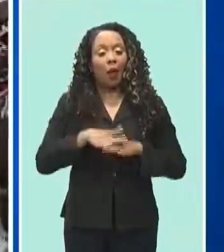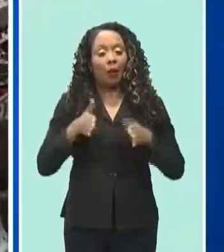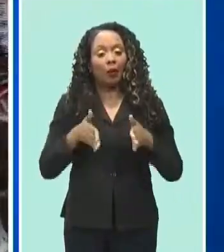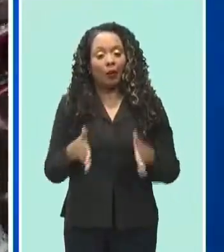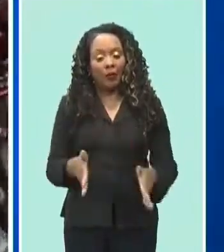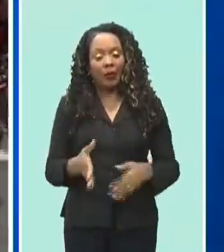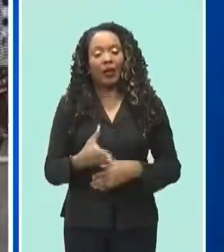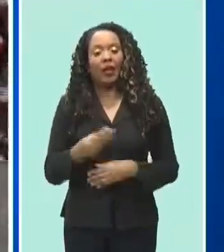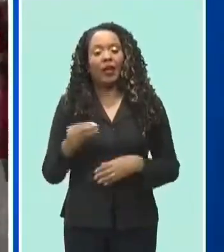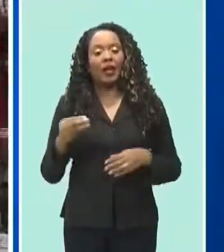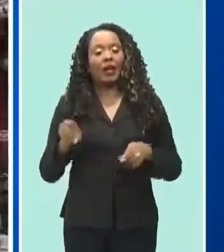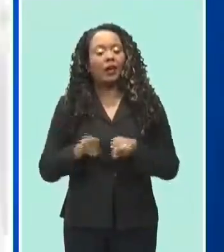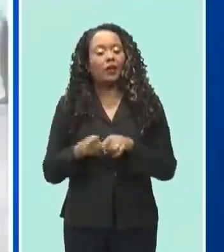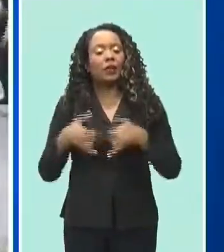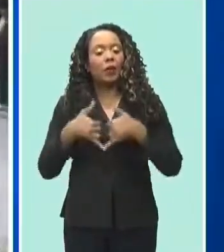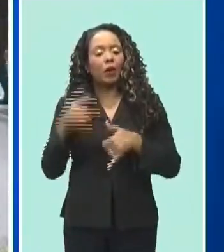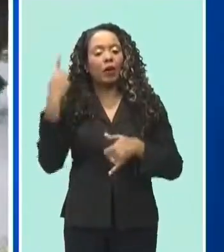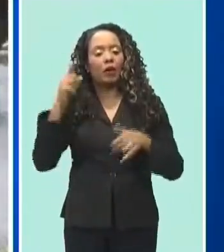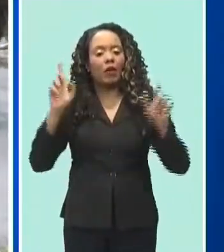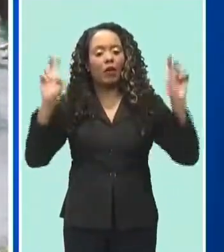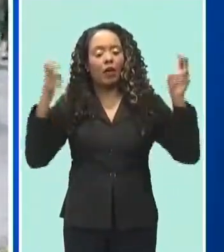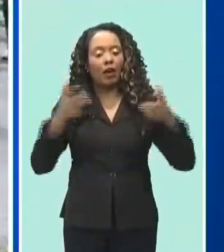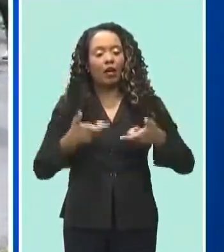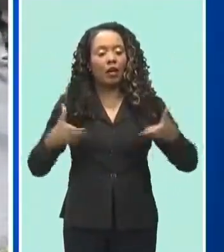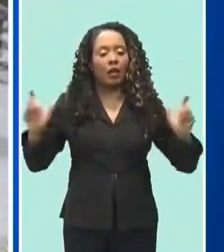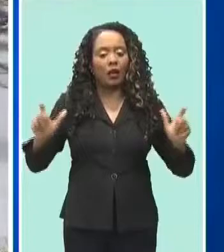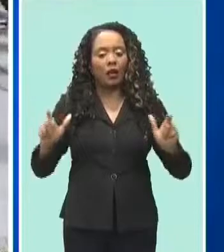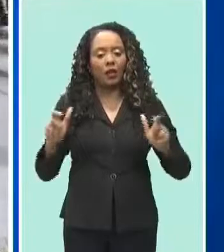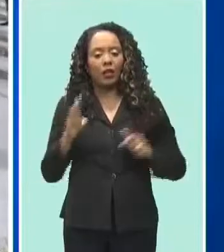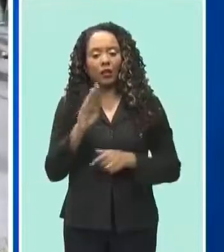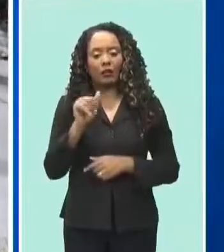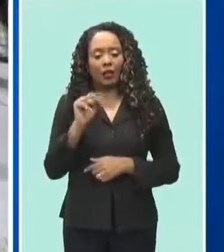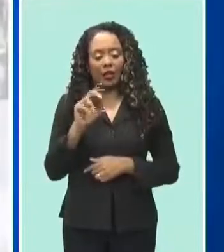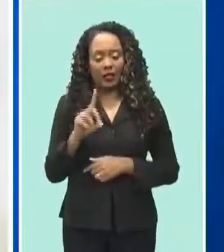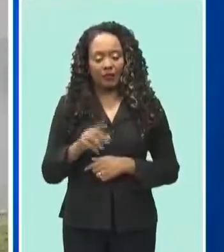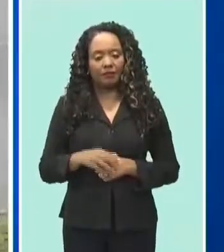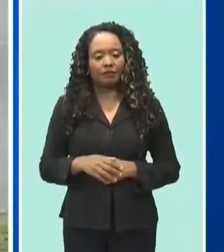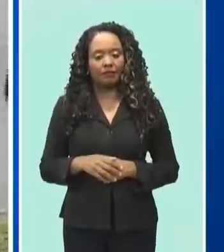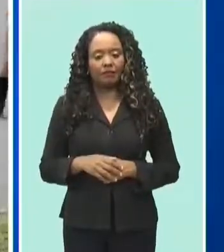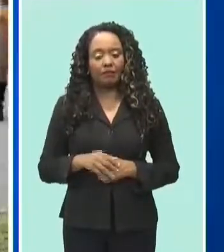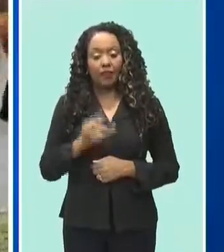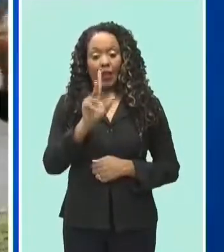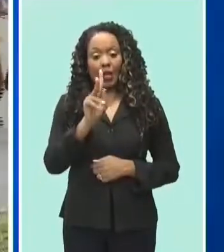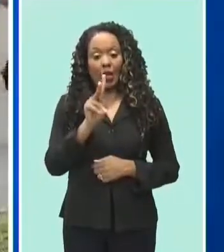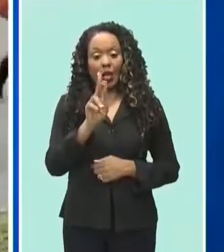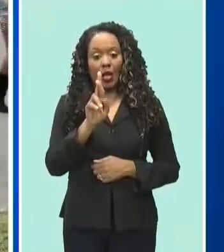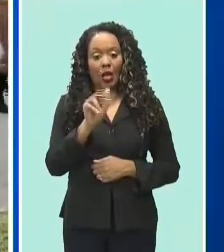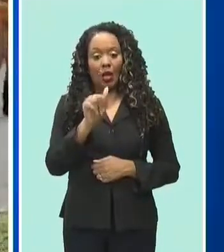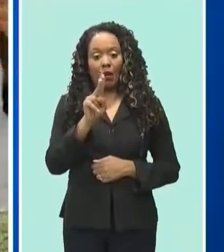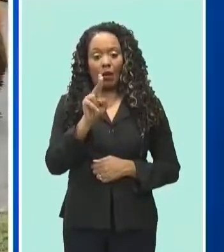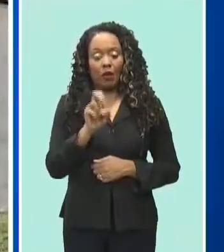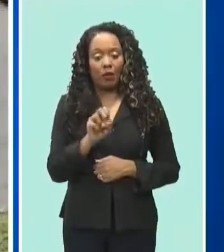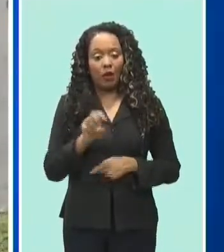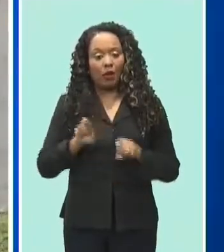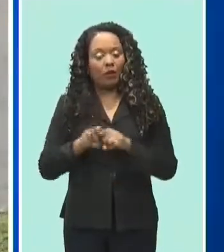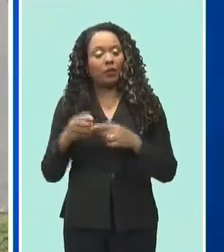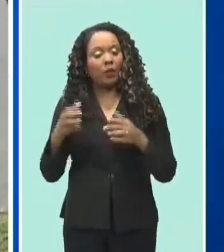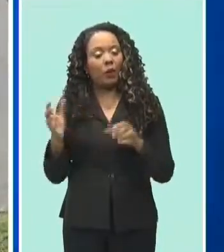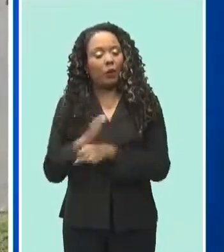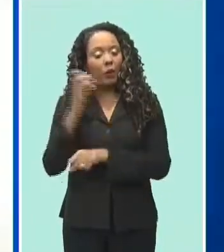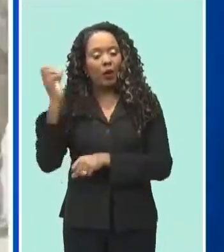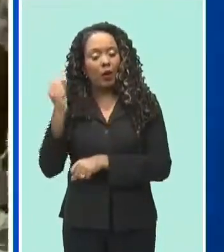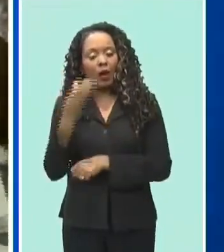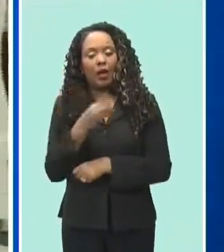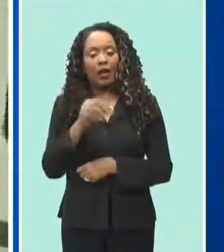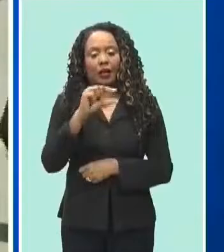for Large Band. Crave the Band was named the Best Party Band. Small Band of the Year was awarded to Gwyneth Squire's Kadooment